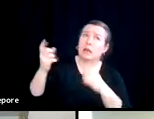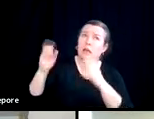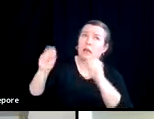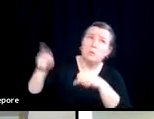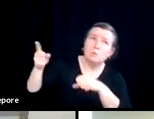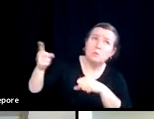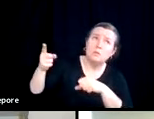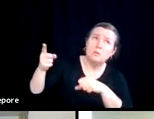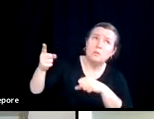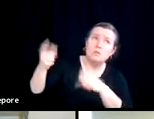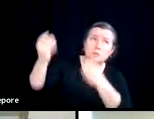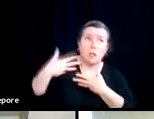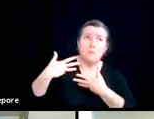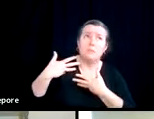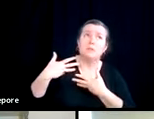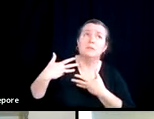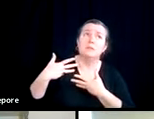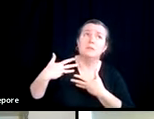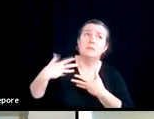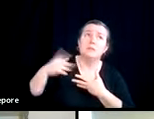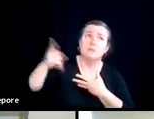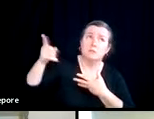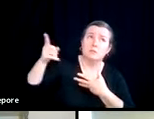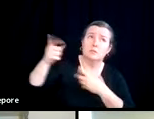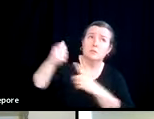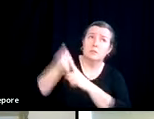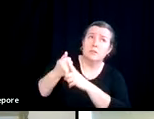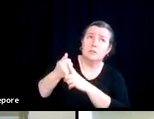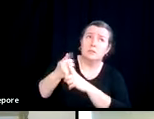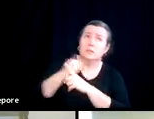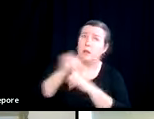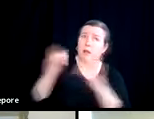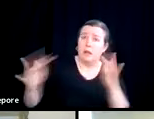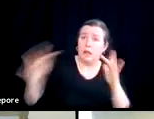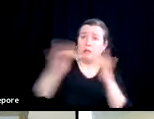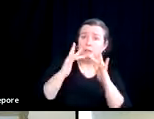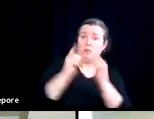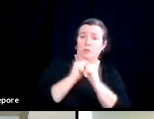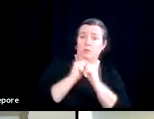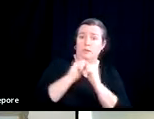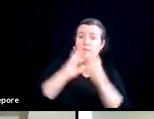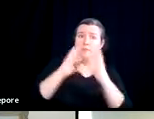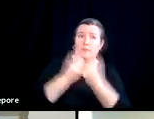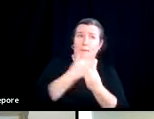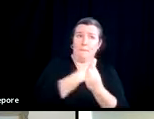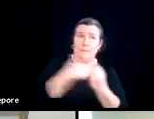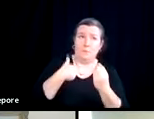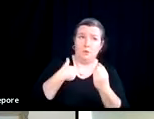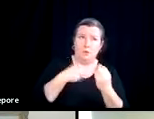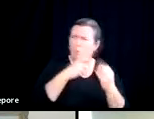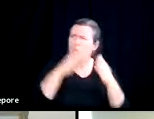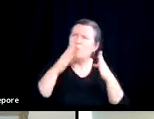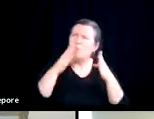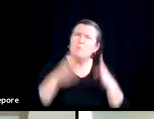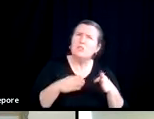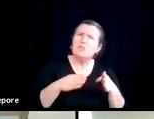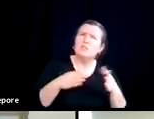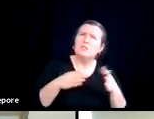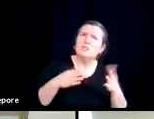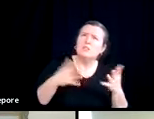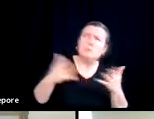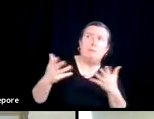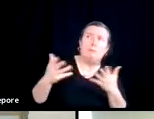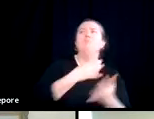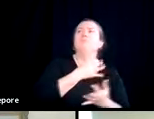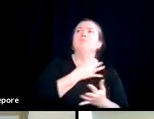that you're not considered to be in contact with a family member, and I don't know if you're willing to talk about who that person is. Just curious about that. And then I also